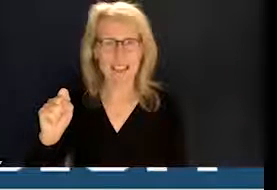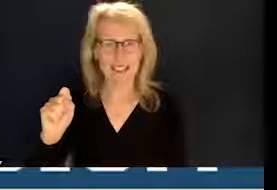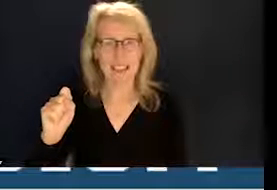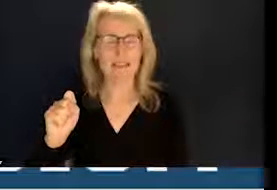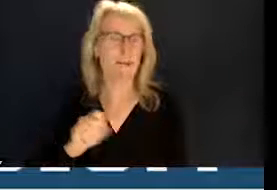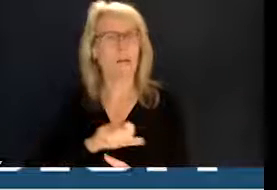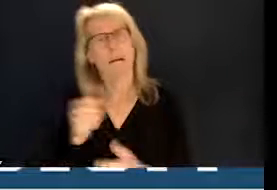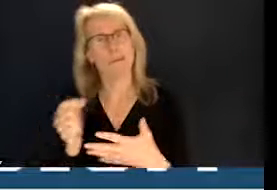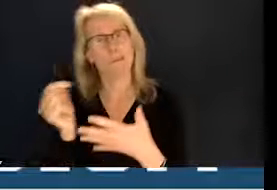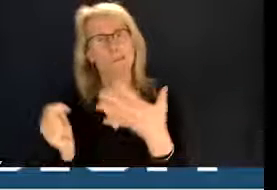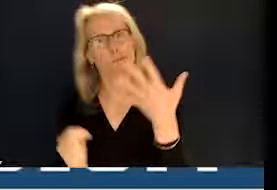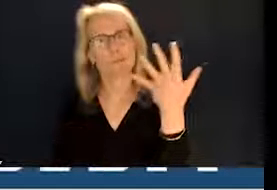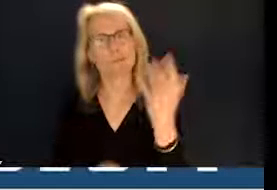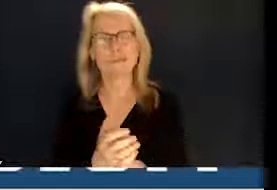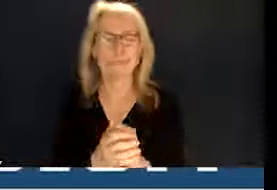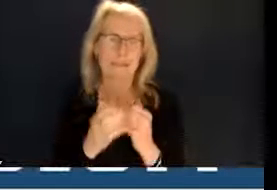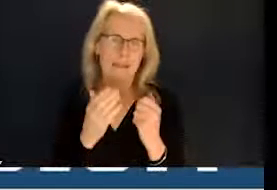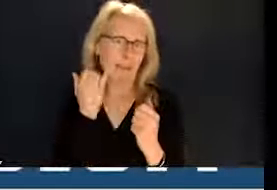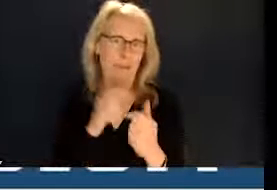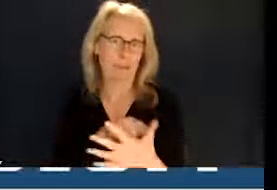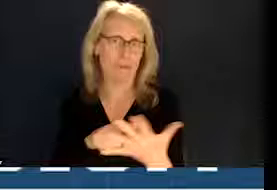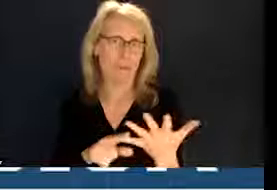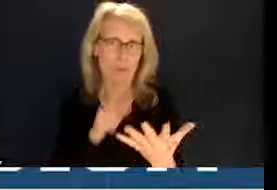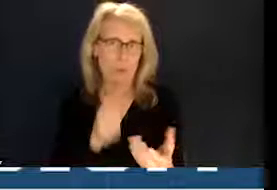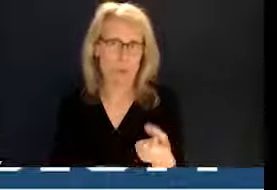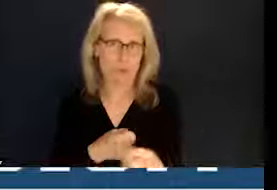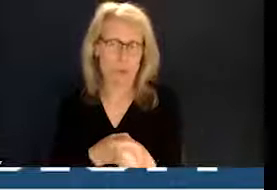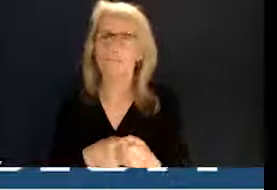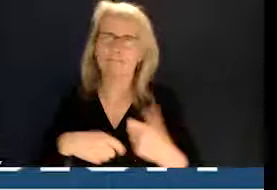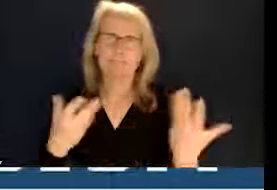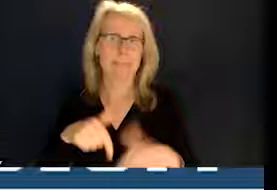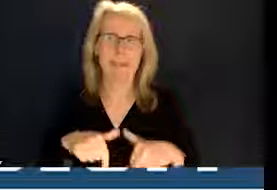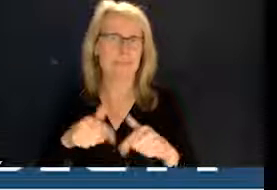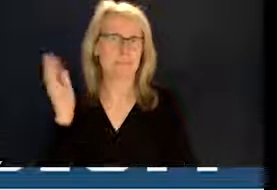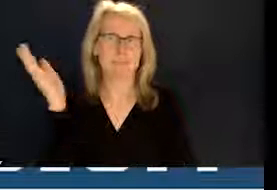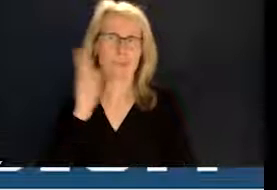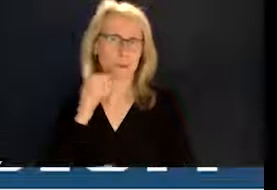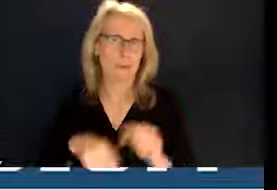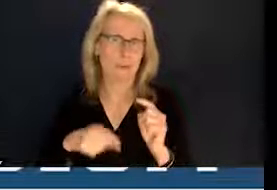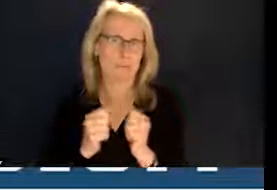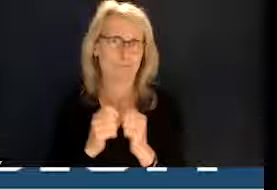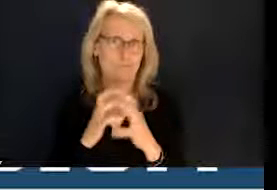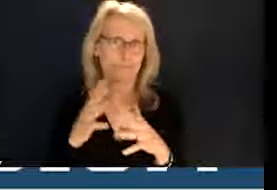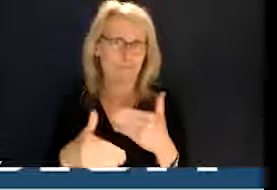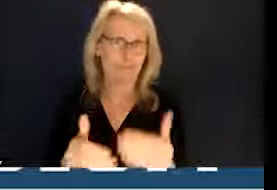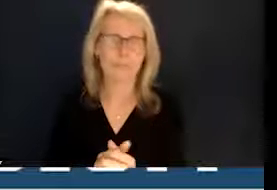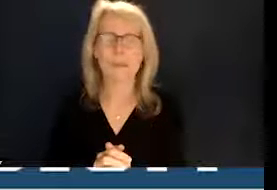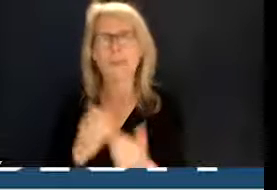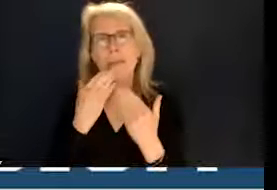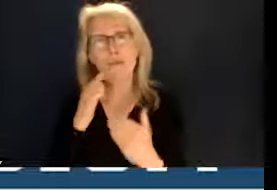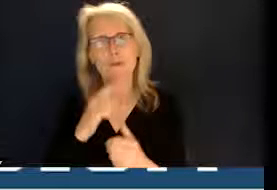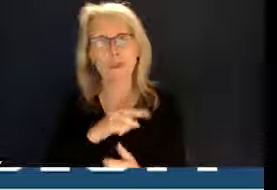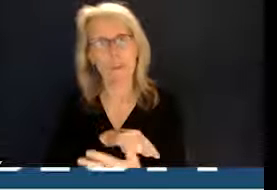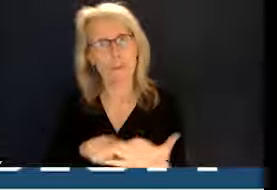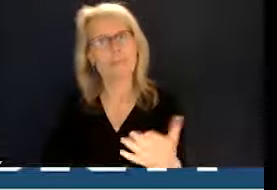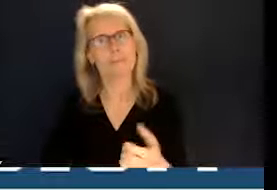so many other partners. And this series would not be possible without all of their support. So thank you so much, both for your generous